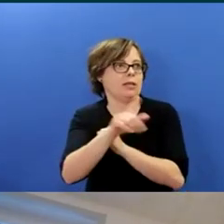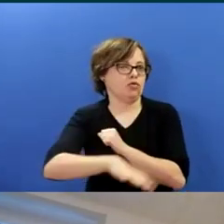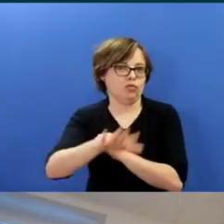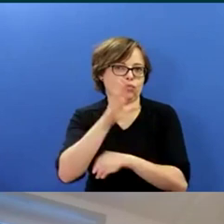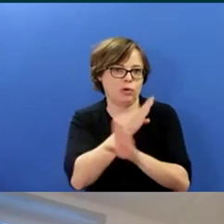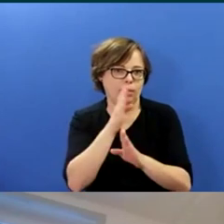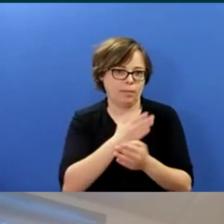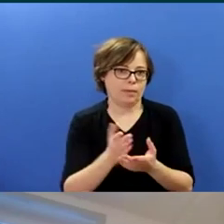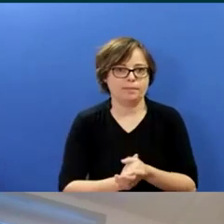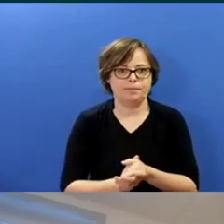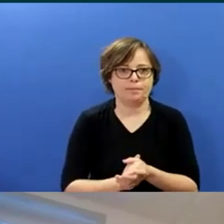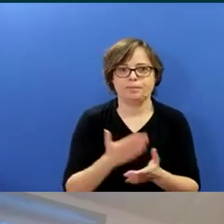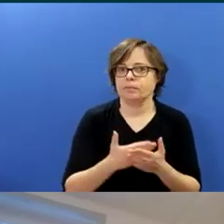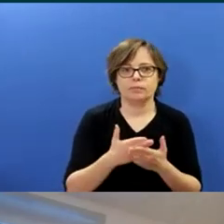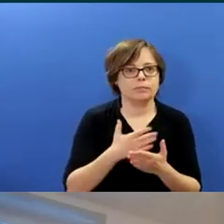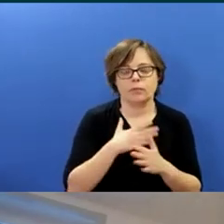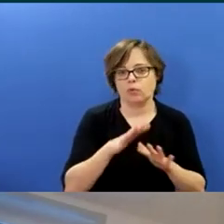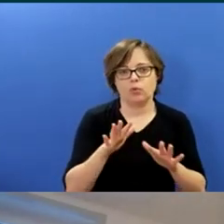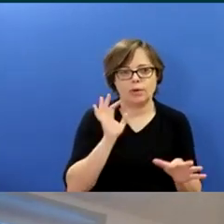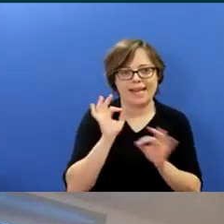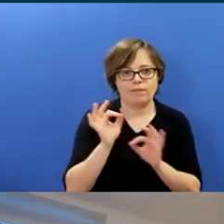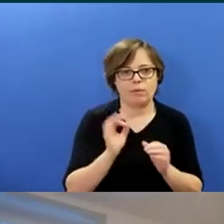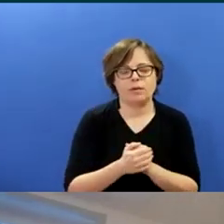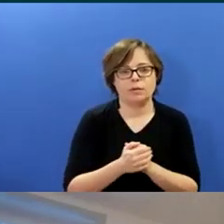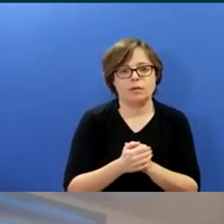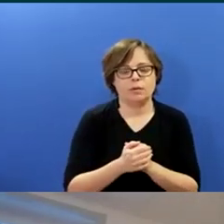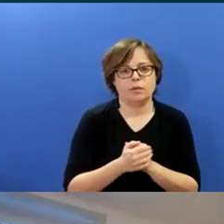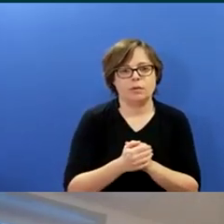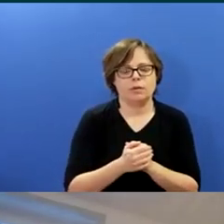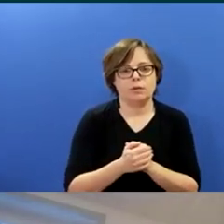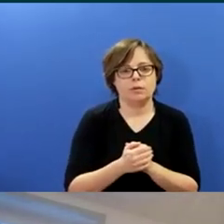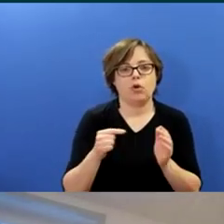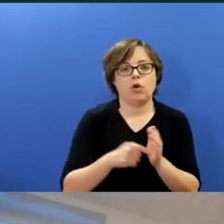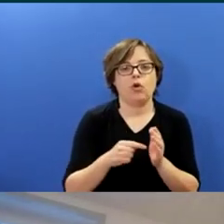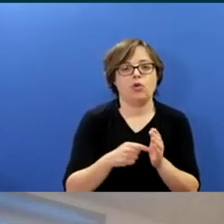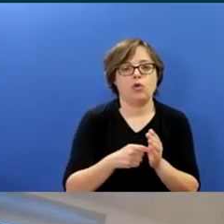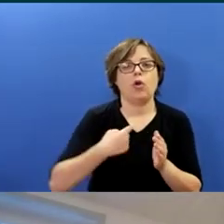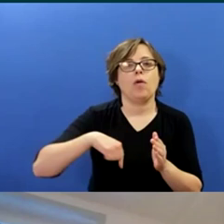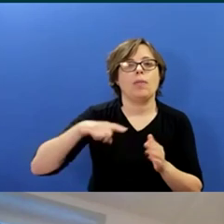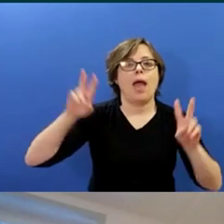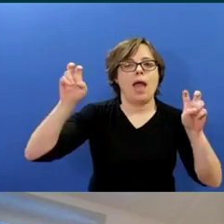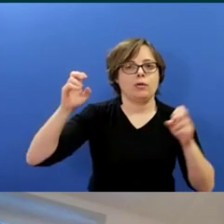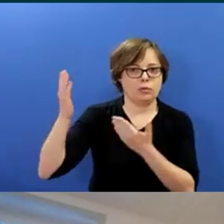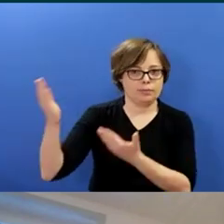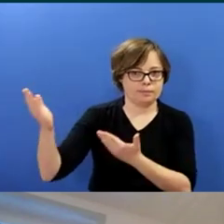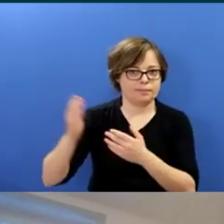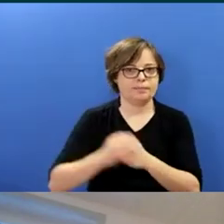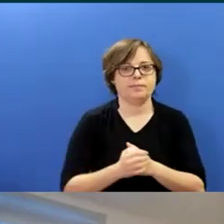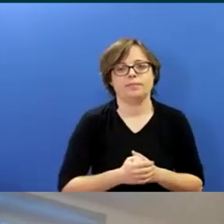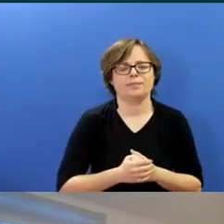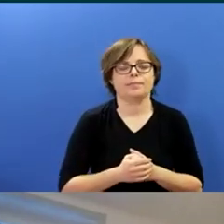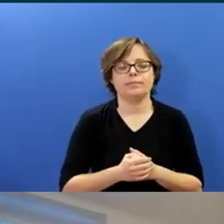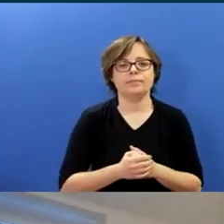in Thun. So this is our main slogan. Klimaschutz ist Teamsport in German. It means like